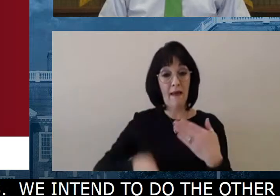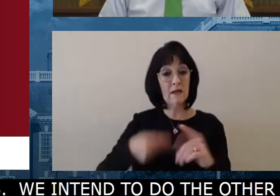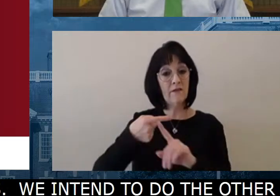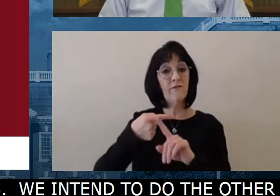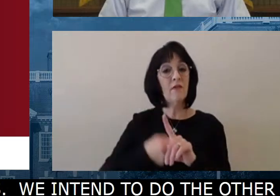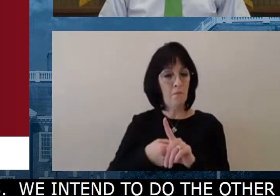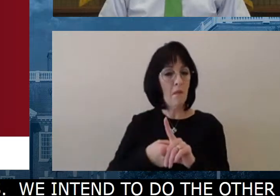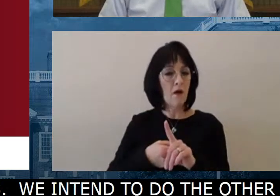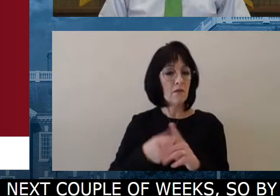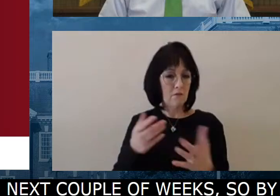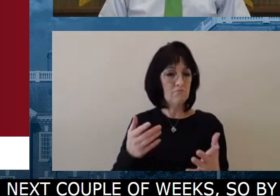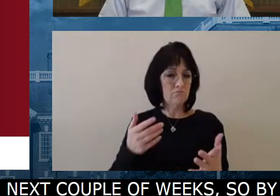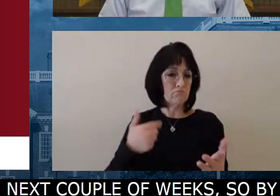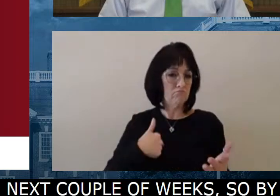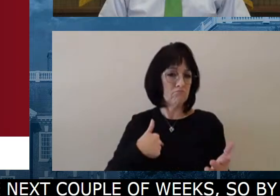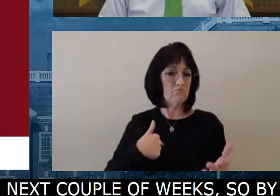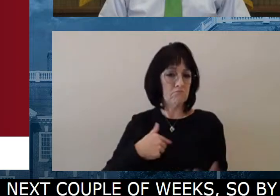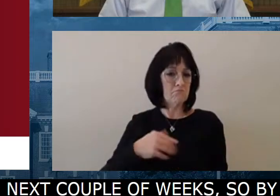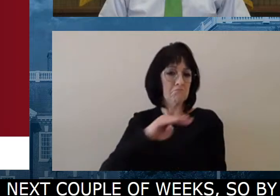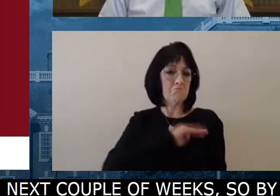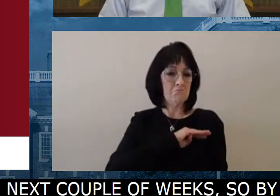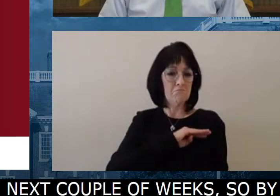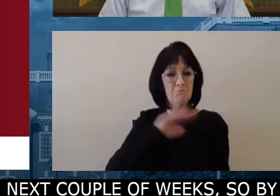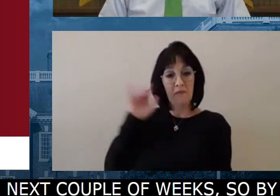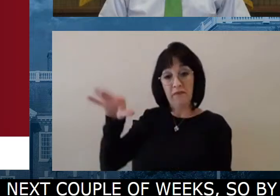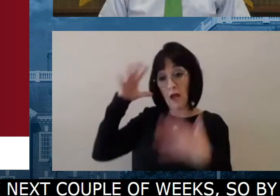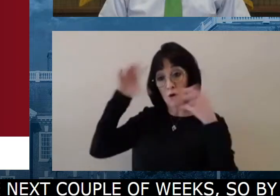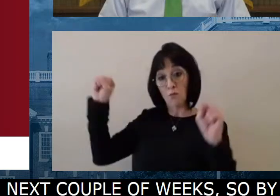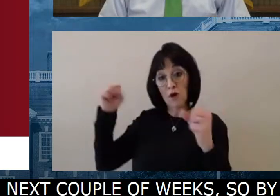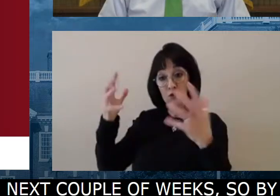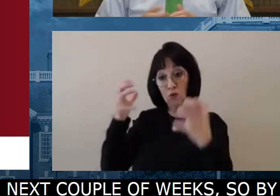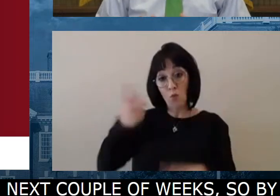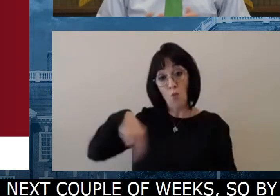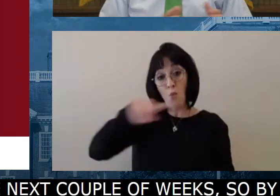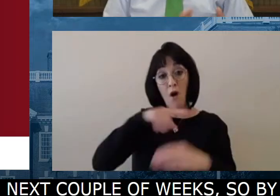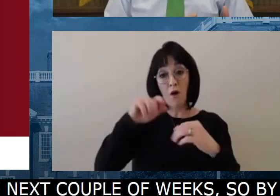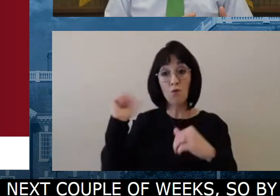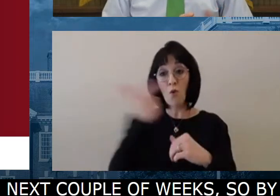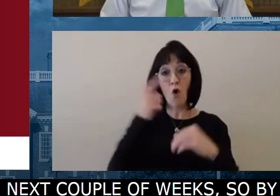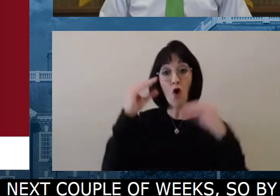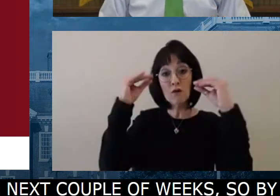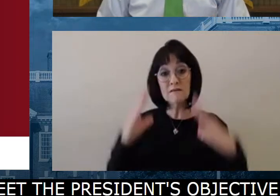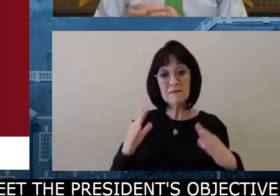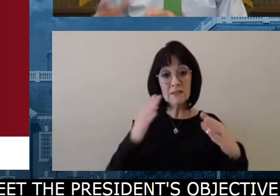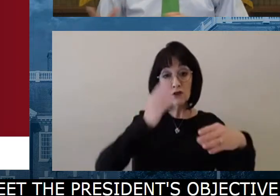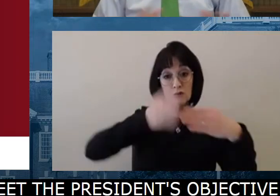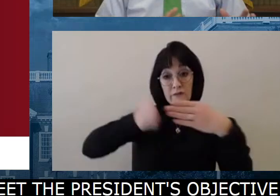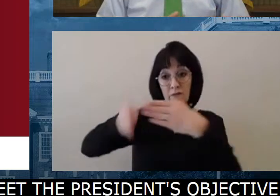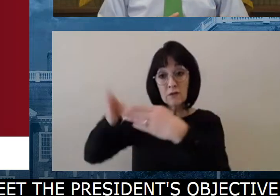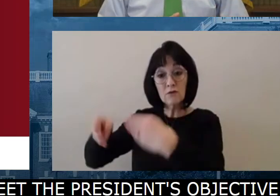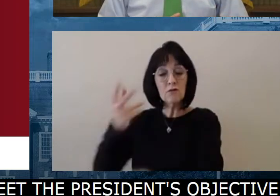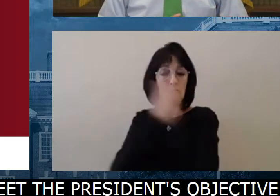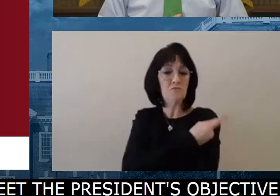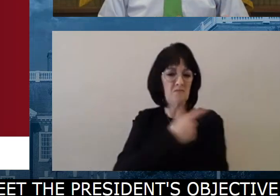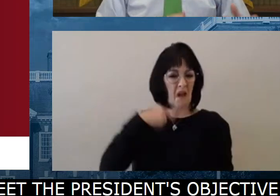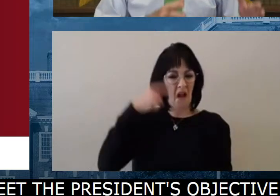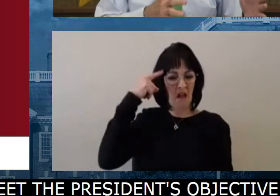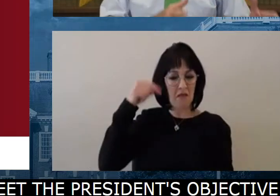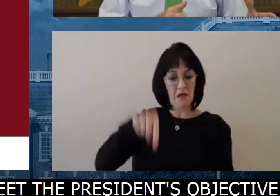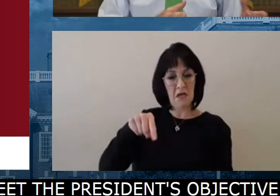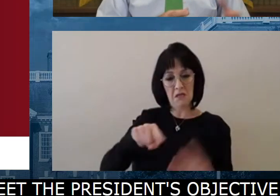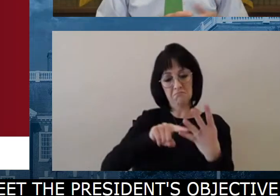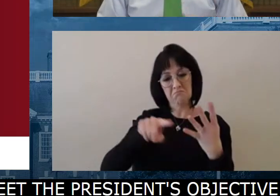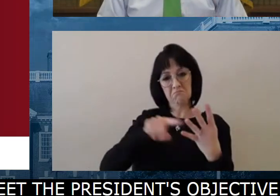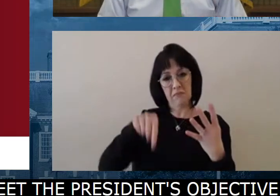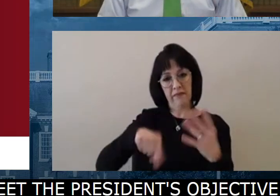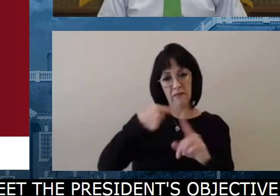getting educators fully vaccinated in our state. As I said, we are getting a separate allocation directly from the federal government